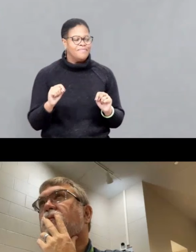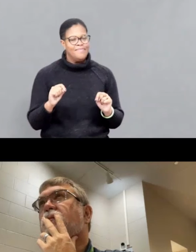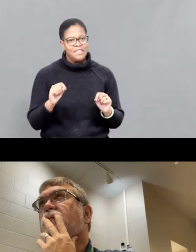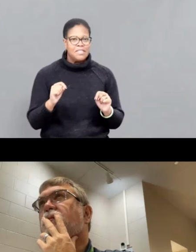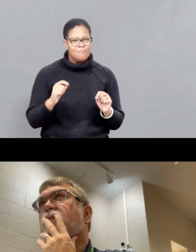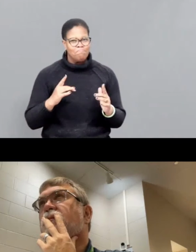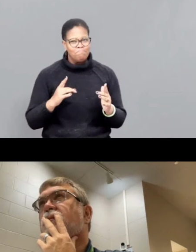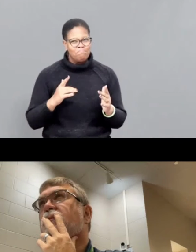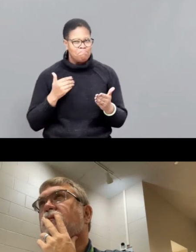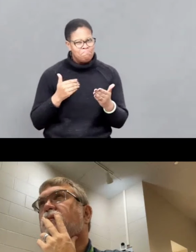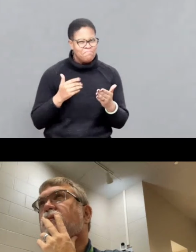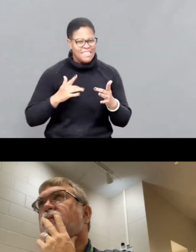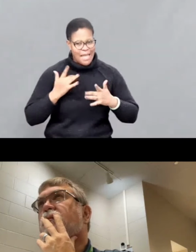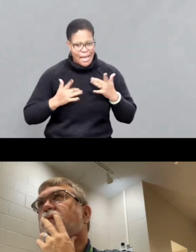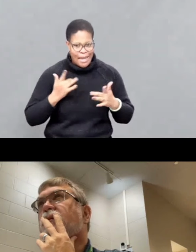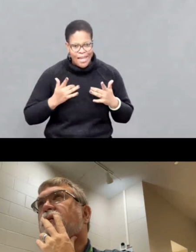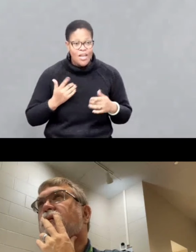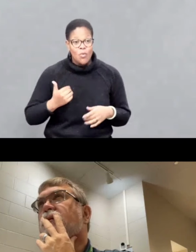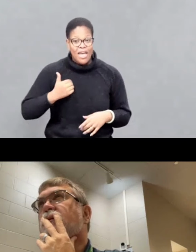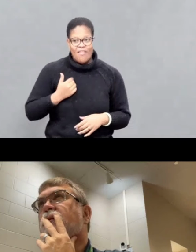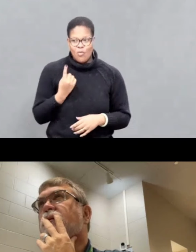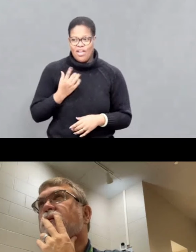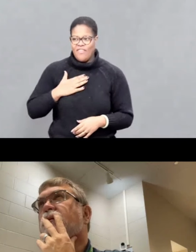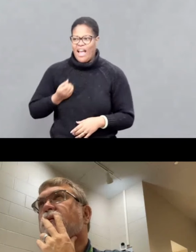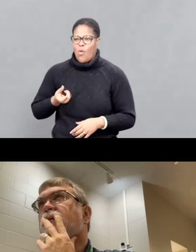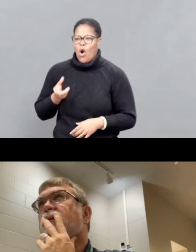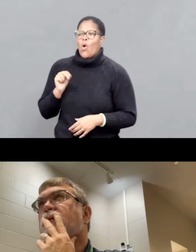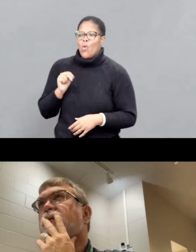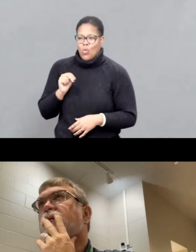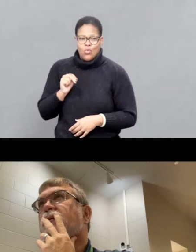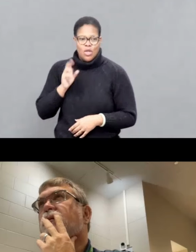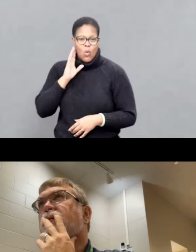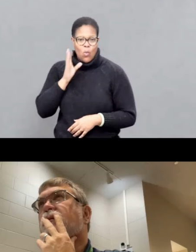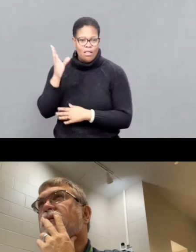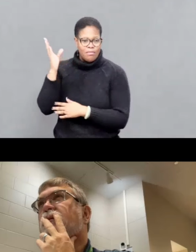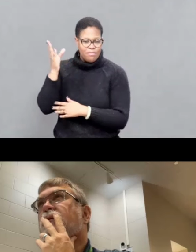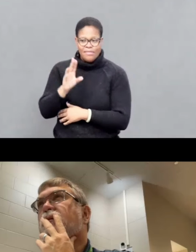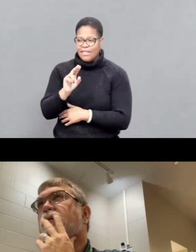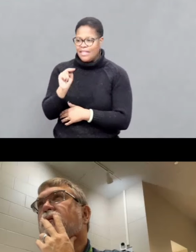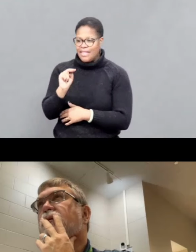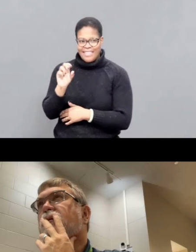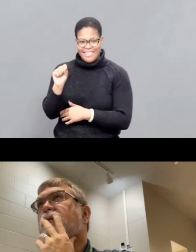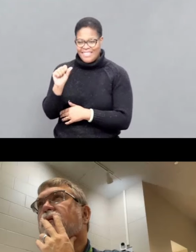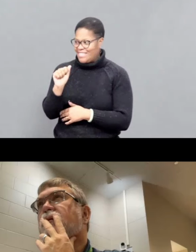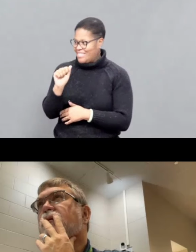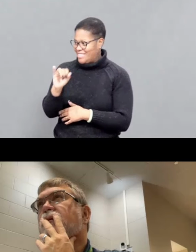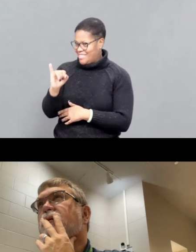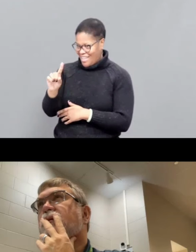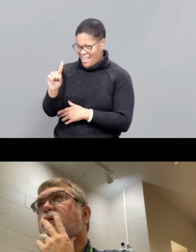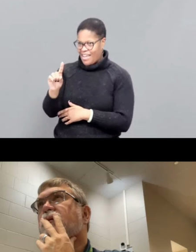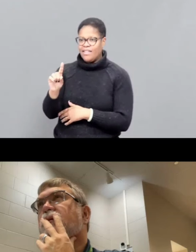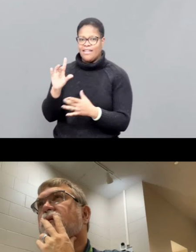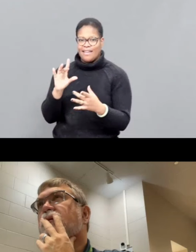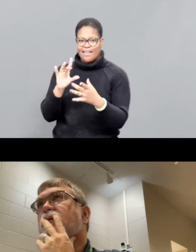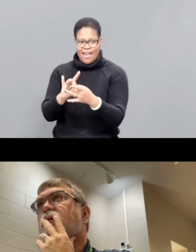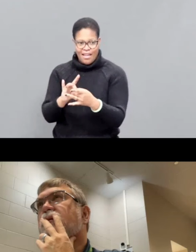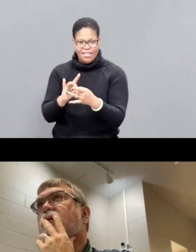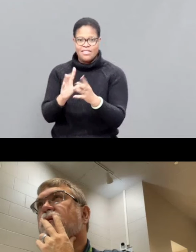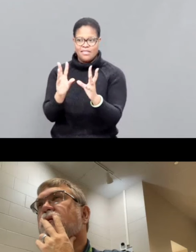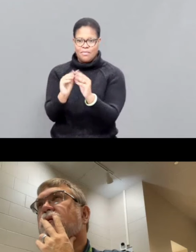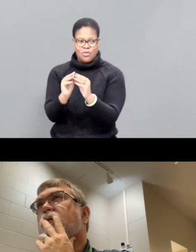almost as exciting. We have one of our own that is going to present at the NSED Connect Symposium, and that is